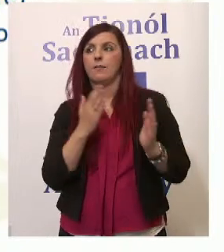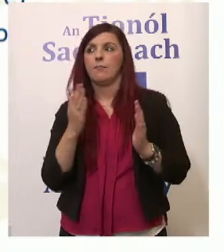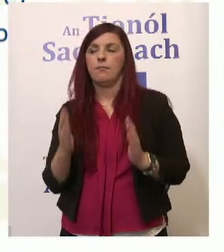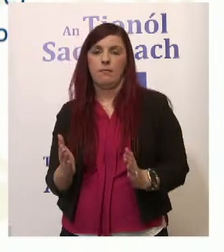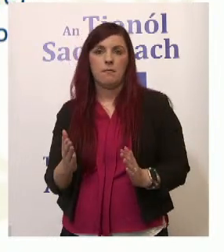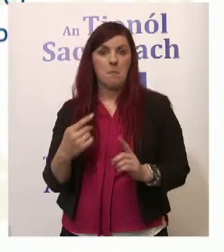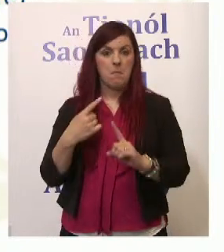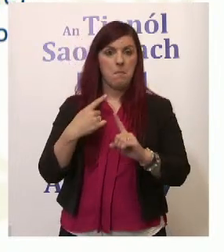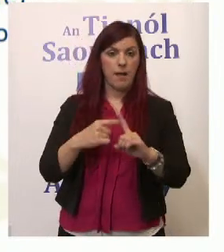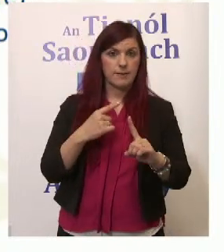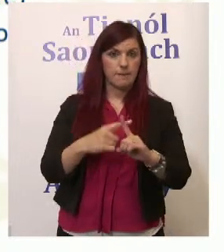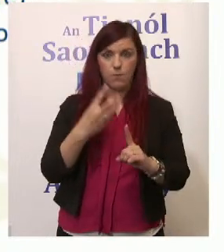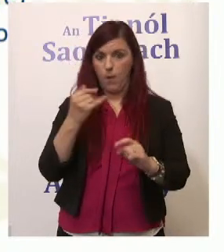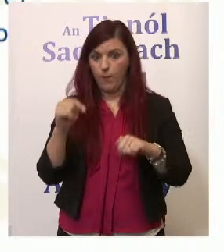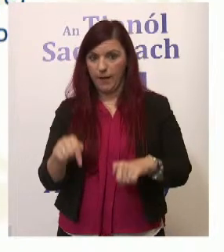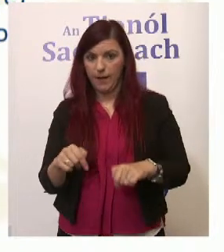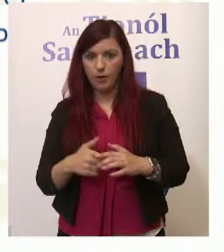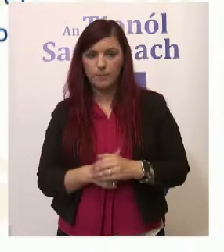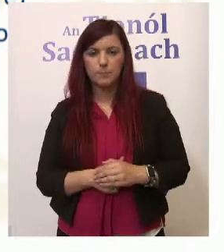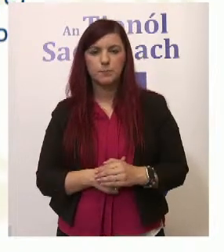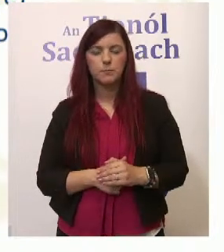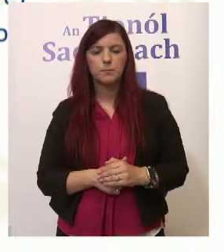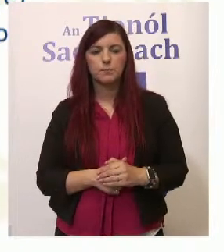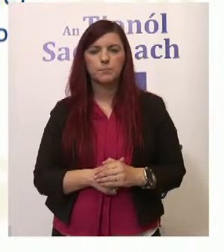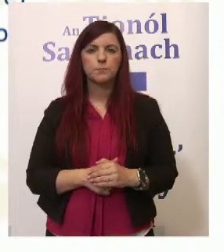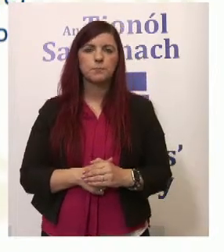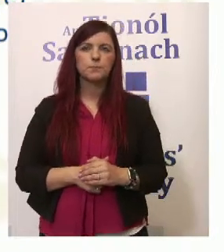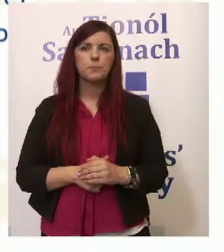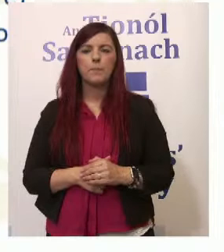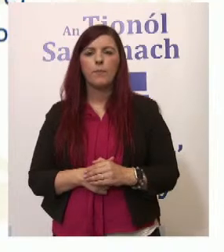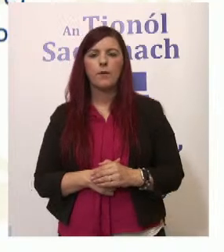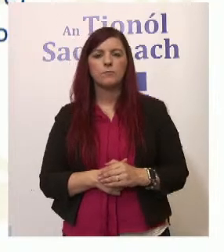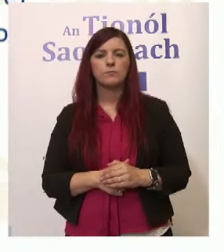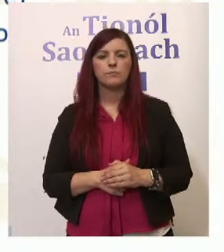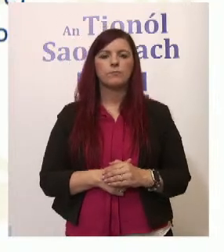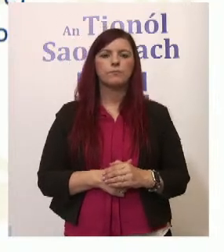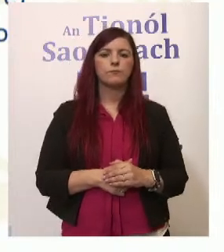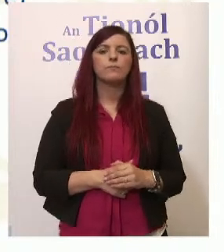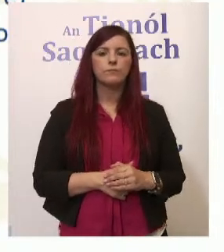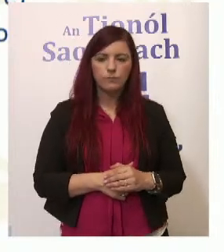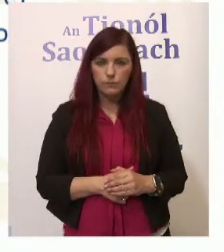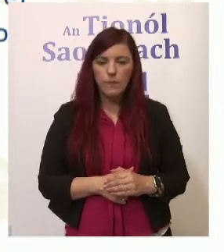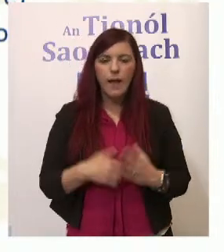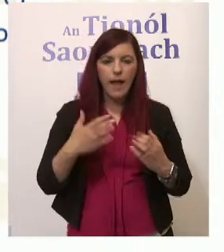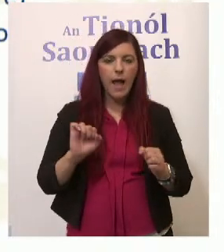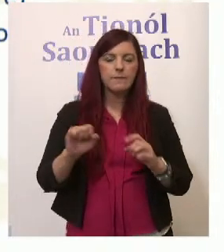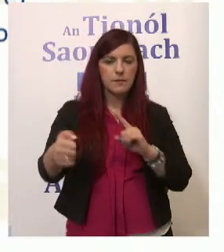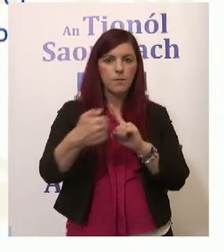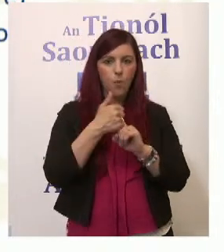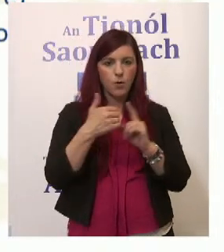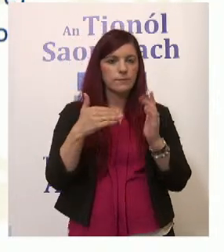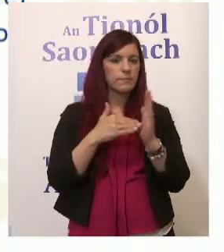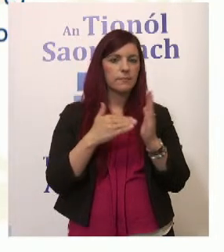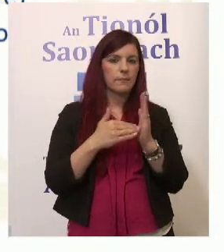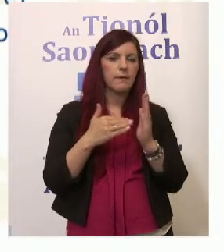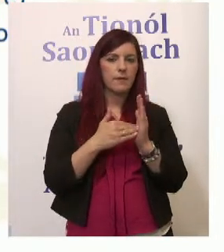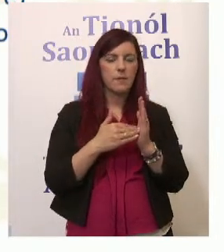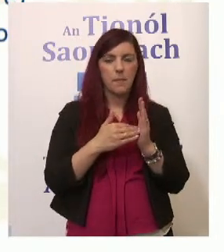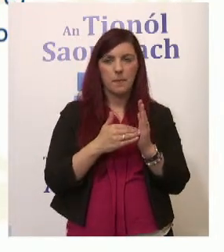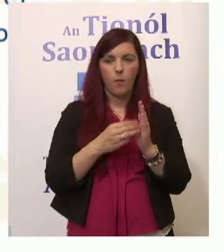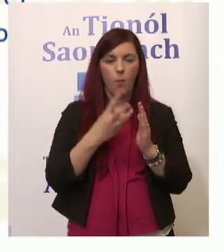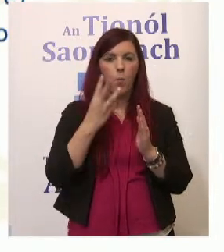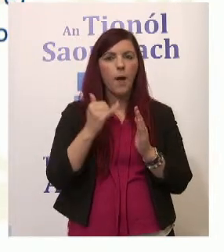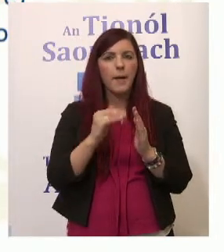why are we here? Well, there is support for the idea of directly elected mayors. Primarily, this is